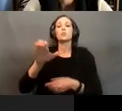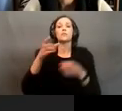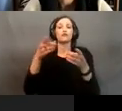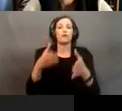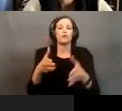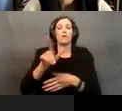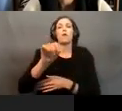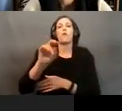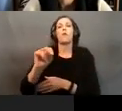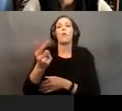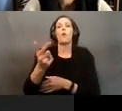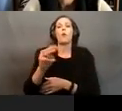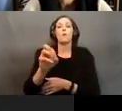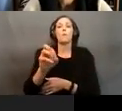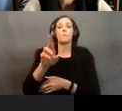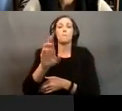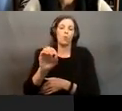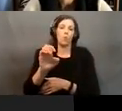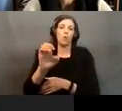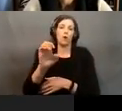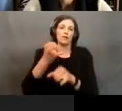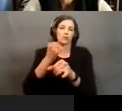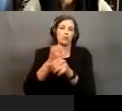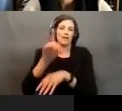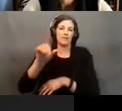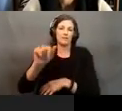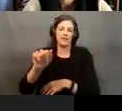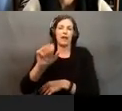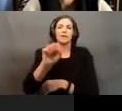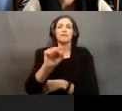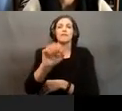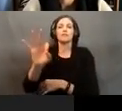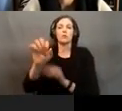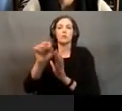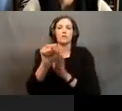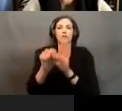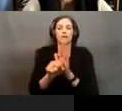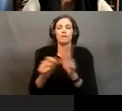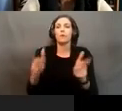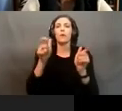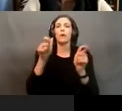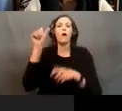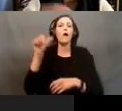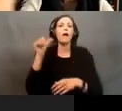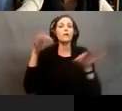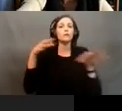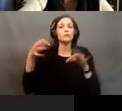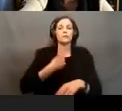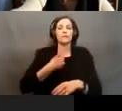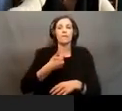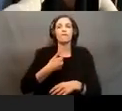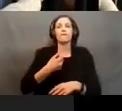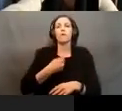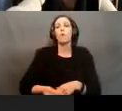on Disability at San Francisco State. A quick audio description of myself. I'm a white woman in my